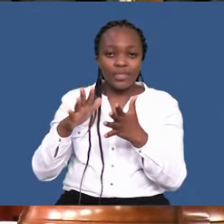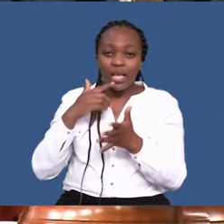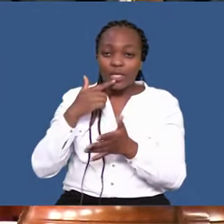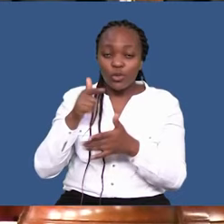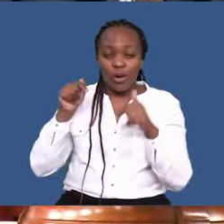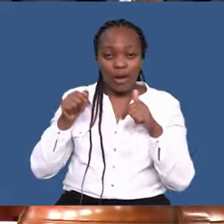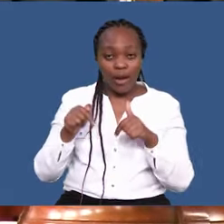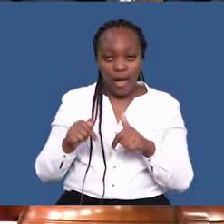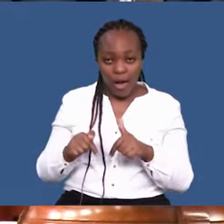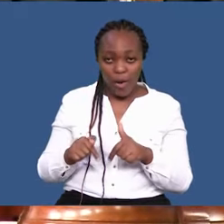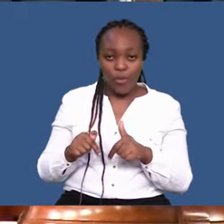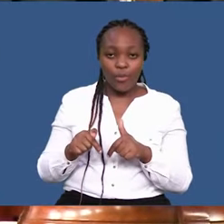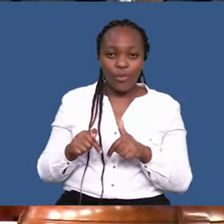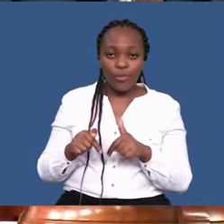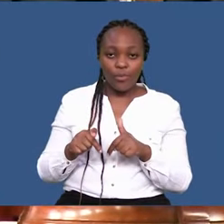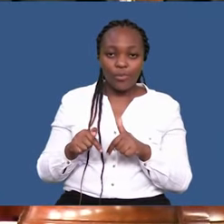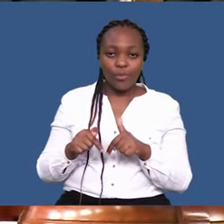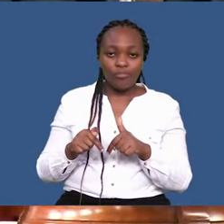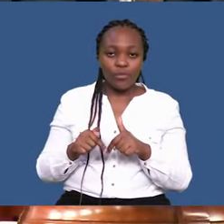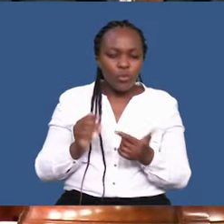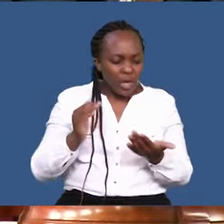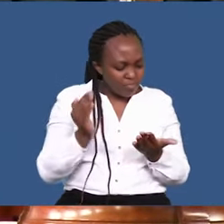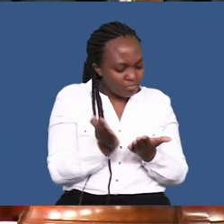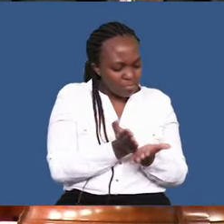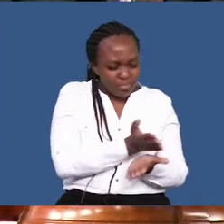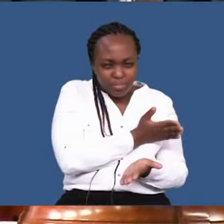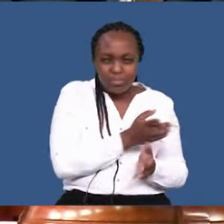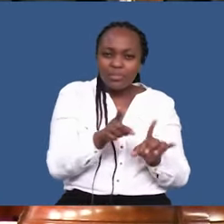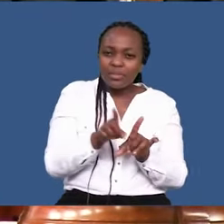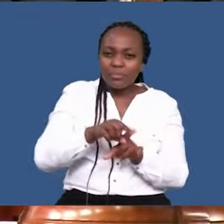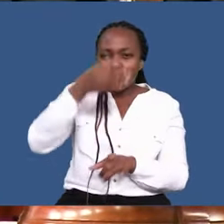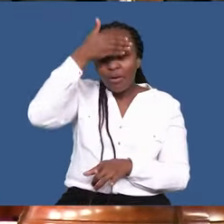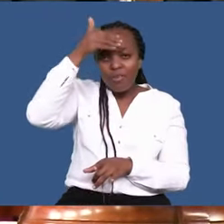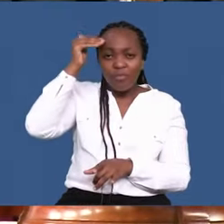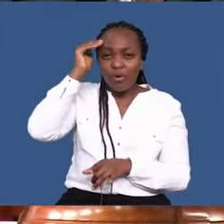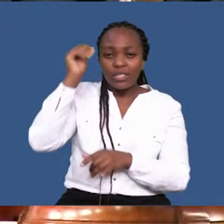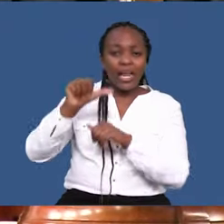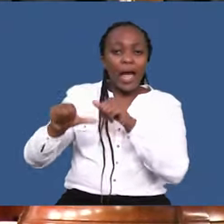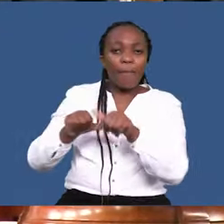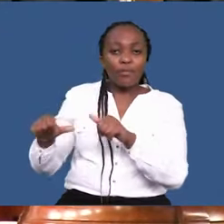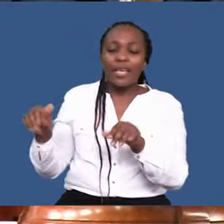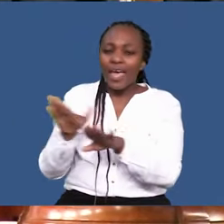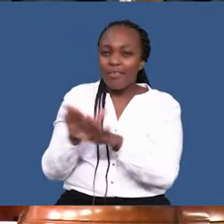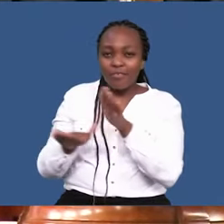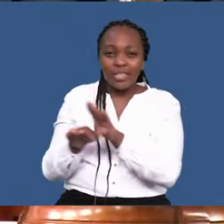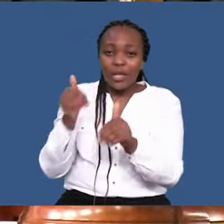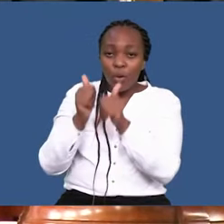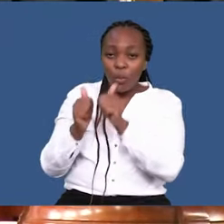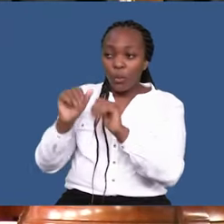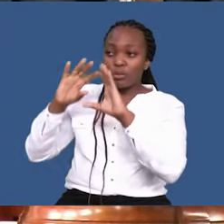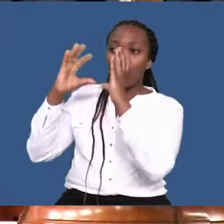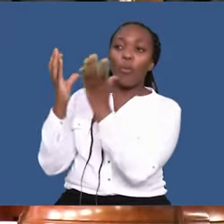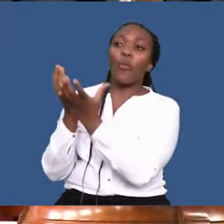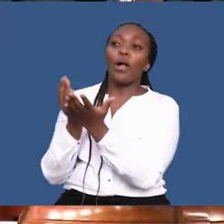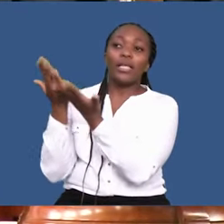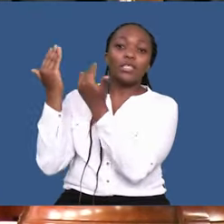have again put to death those things that are of the worldly nature. And now we are called to